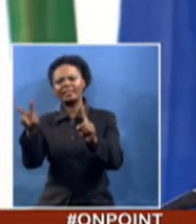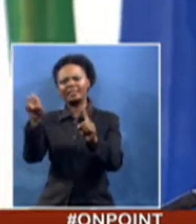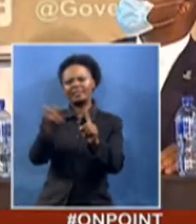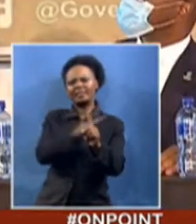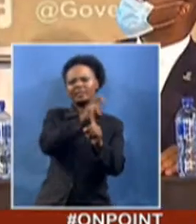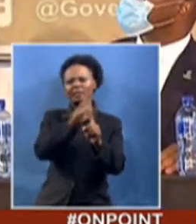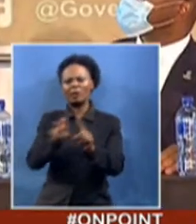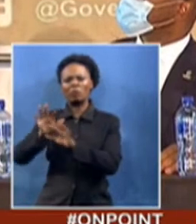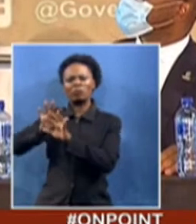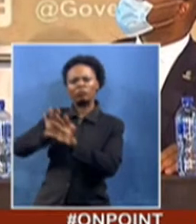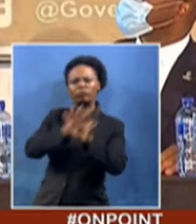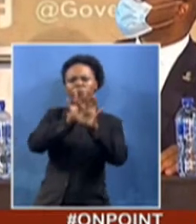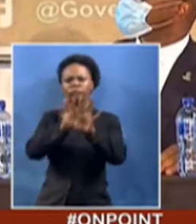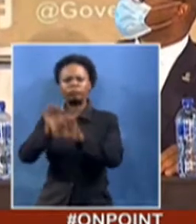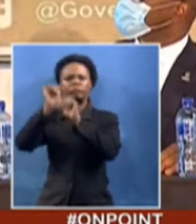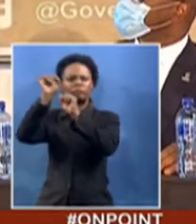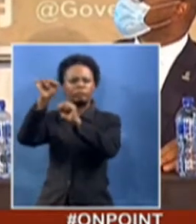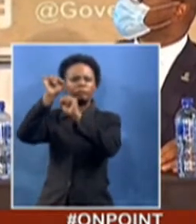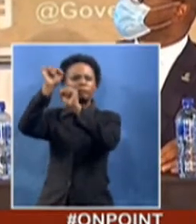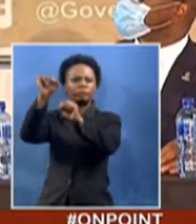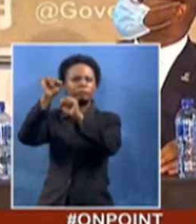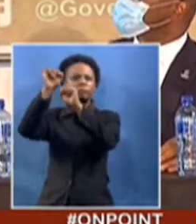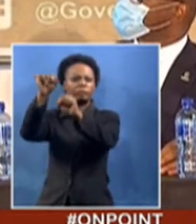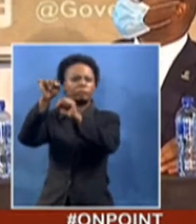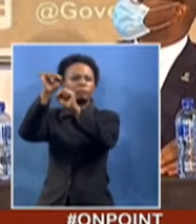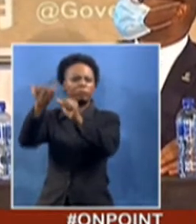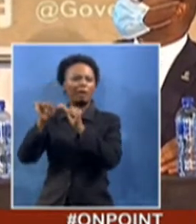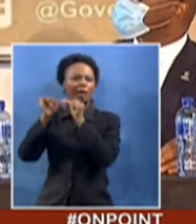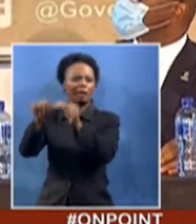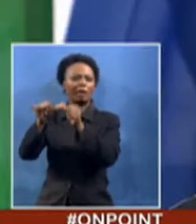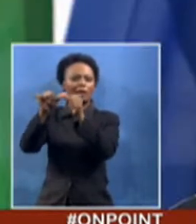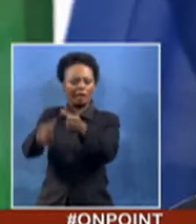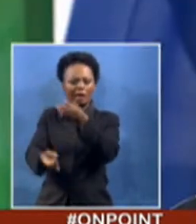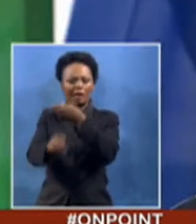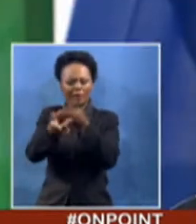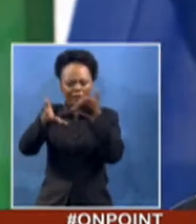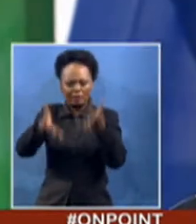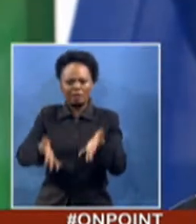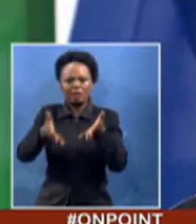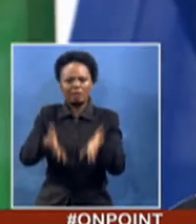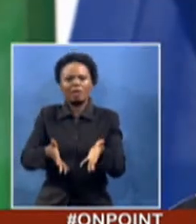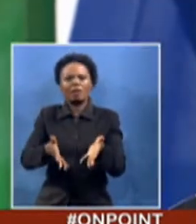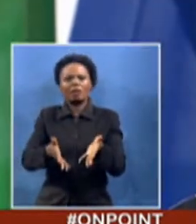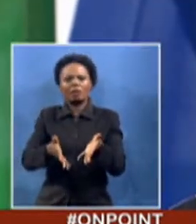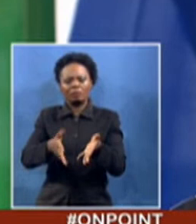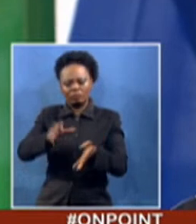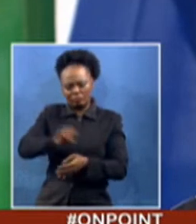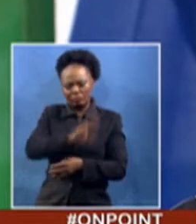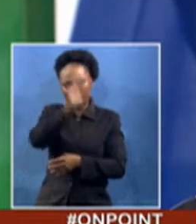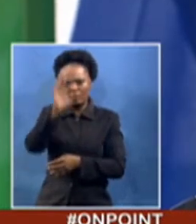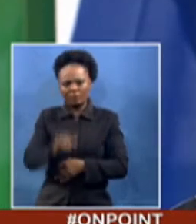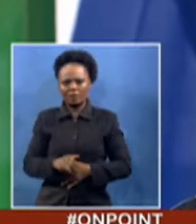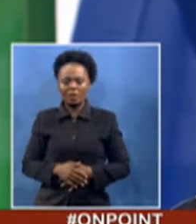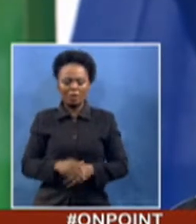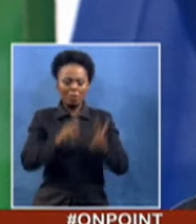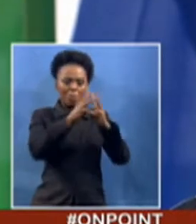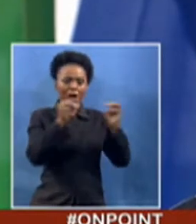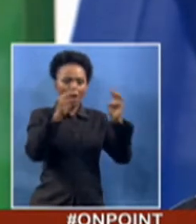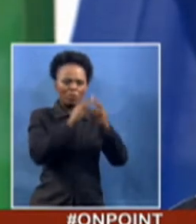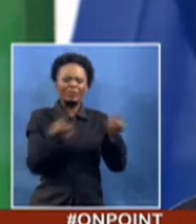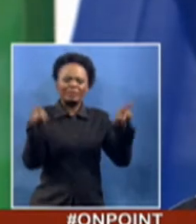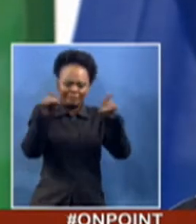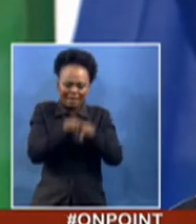protests that are happening in this country. Mangaung at the moment, President, is experiencing the same